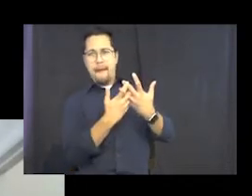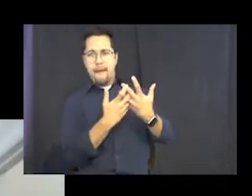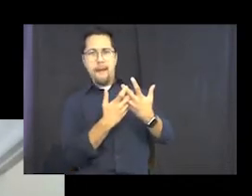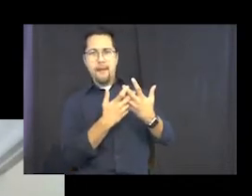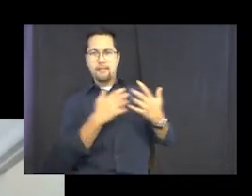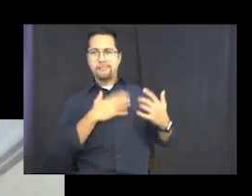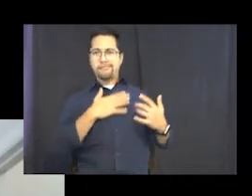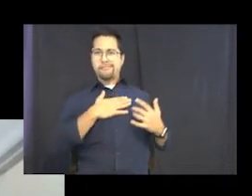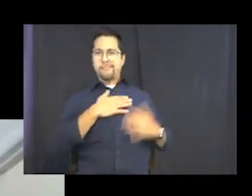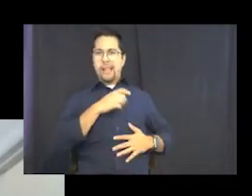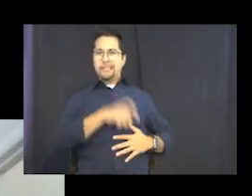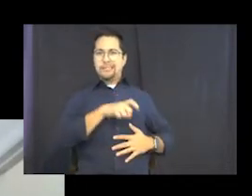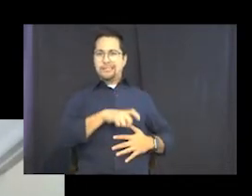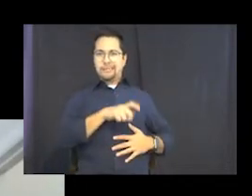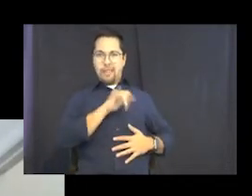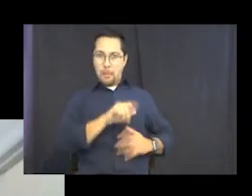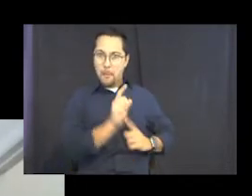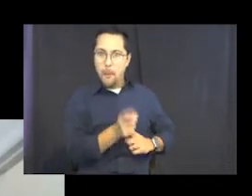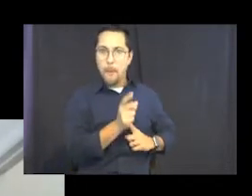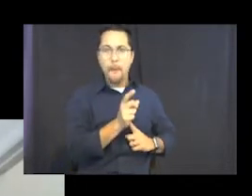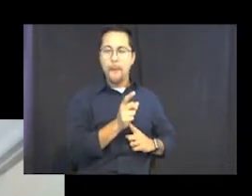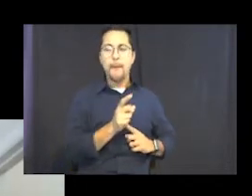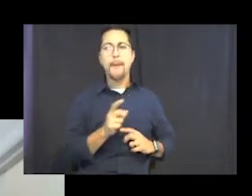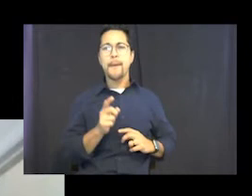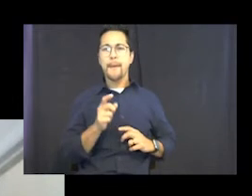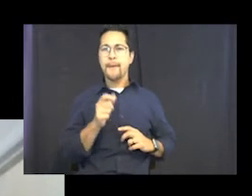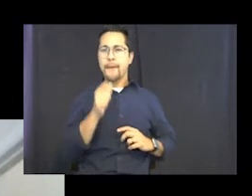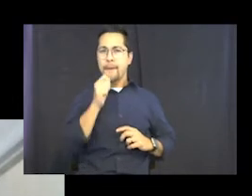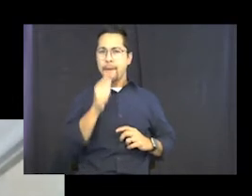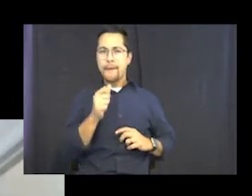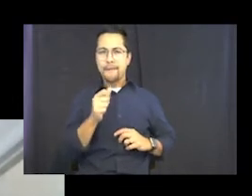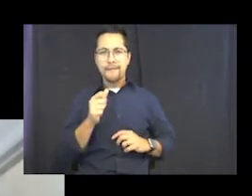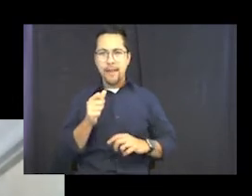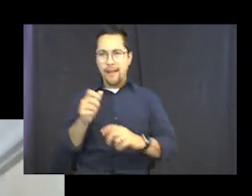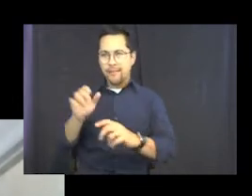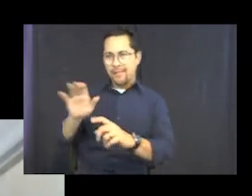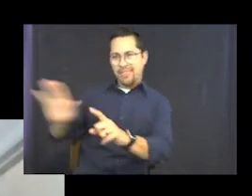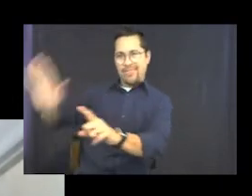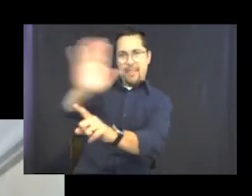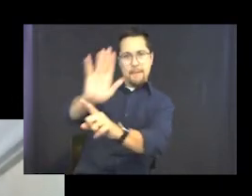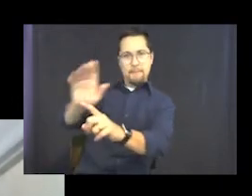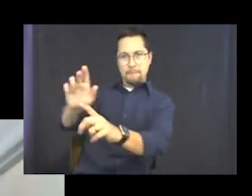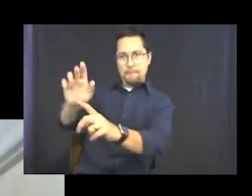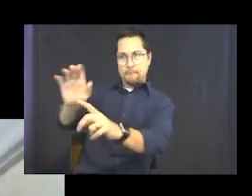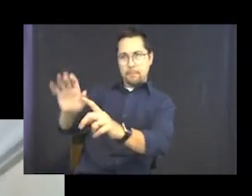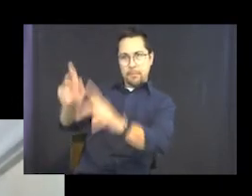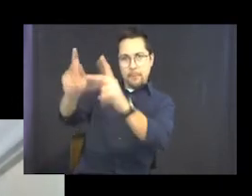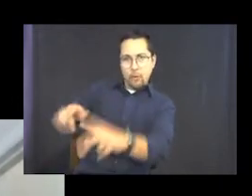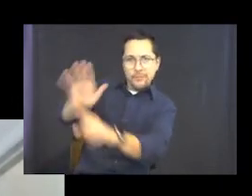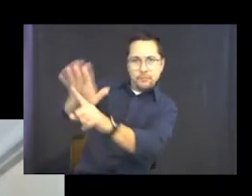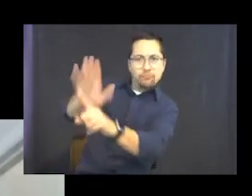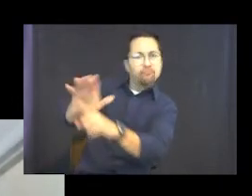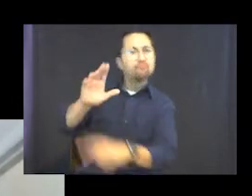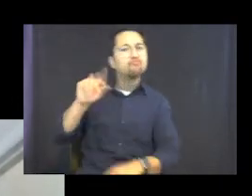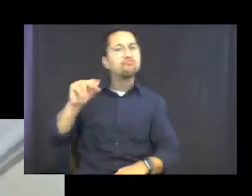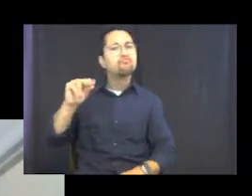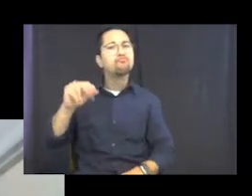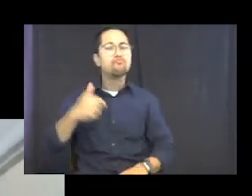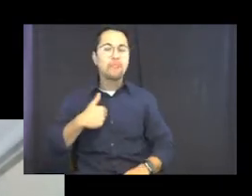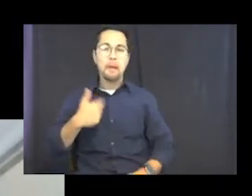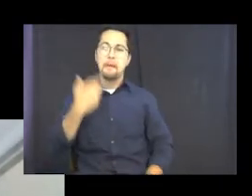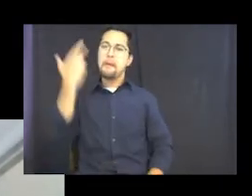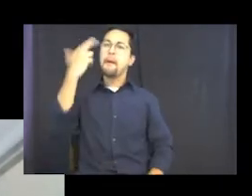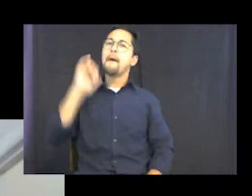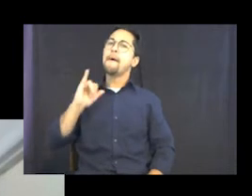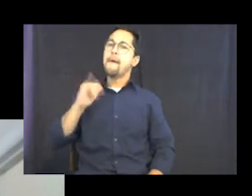I needed in this moment. It had nothing to do with them as people. I just had to realize that